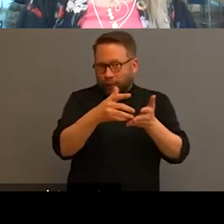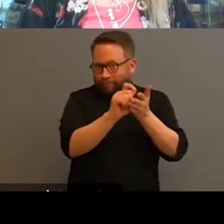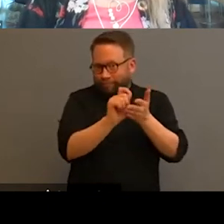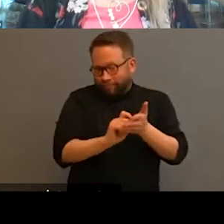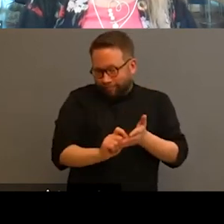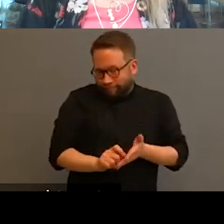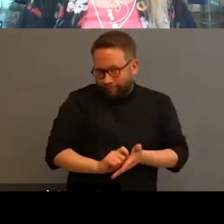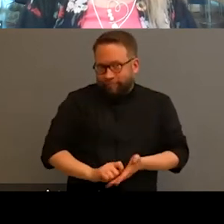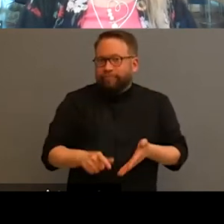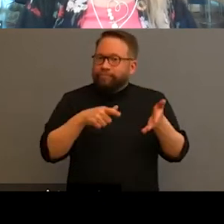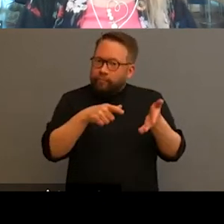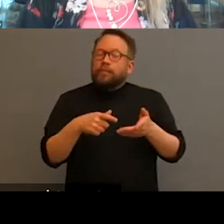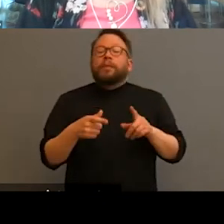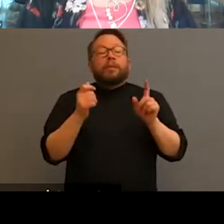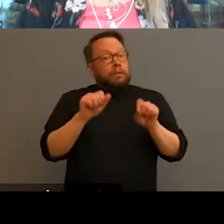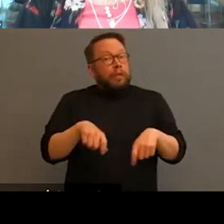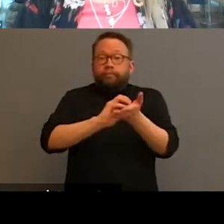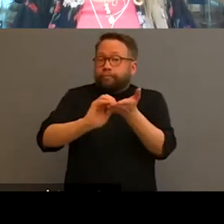an easy to read format.